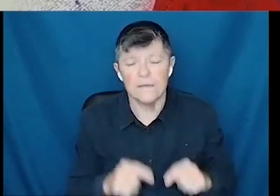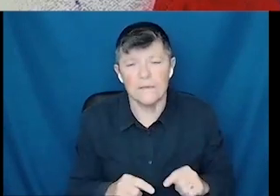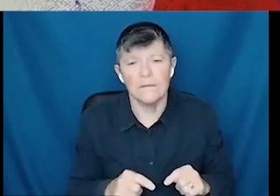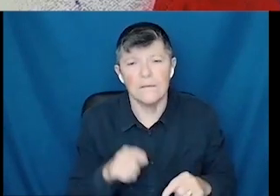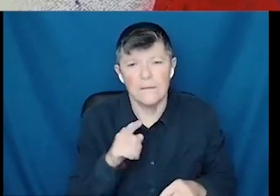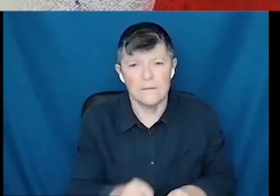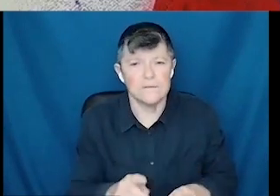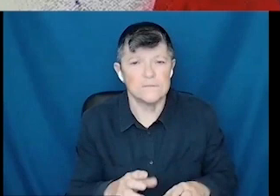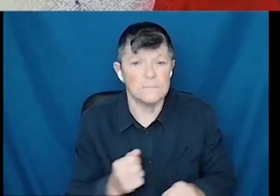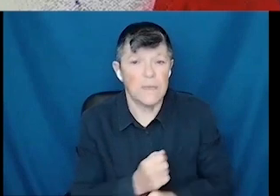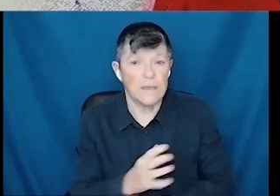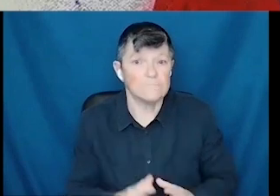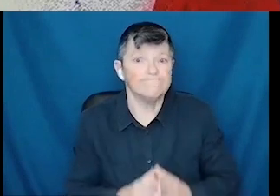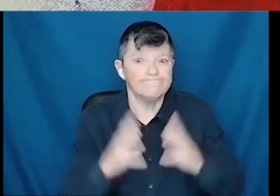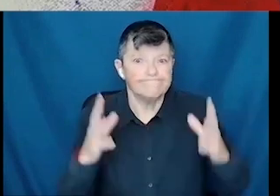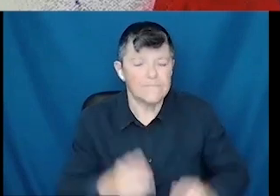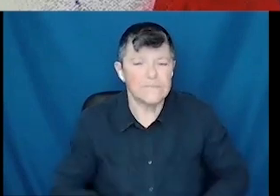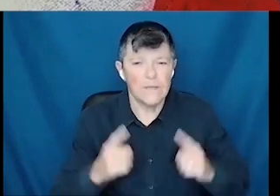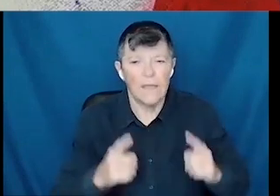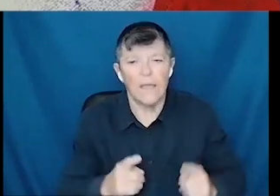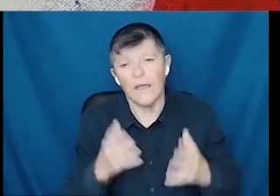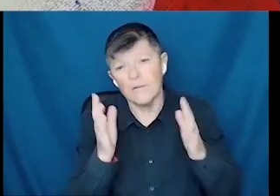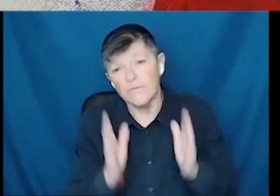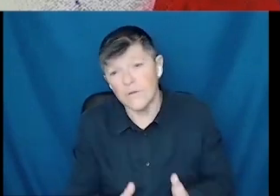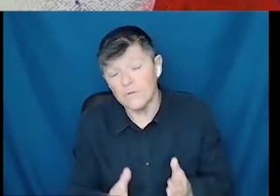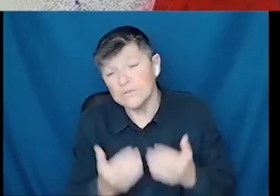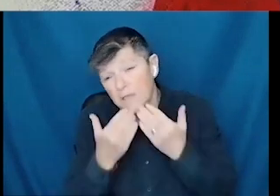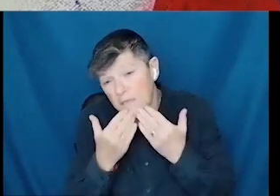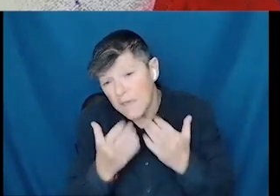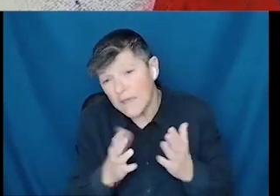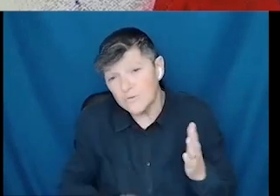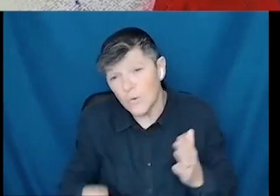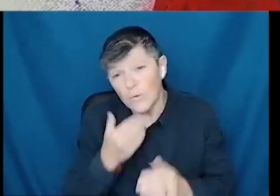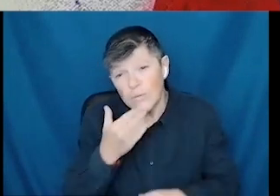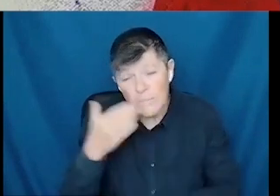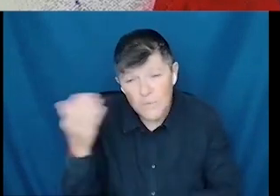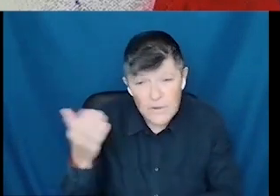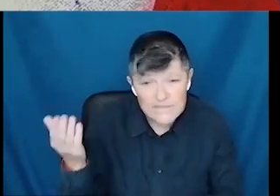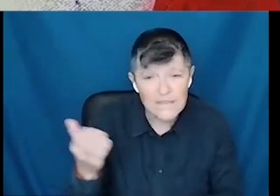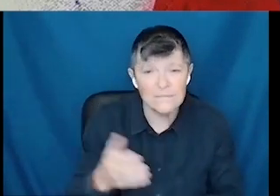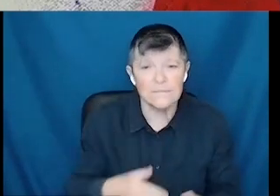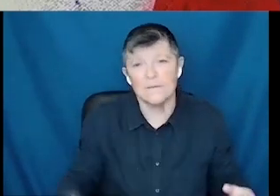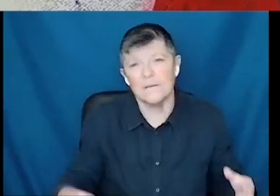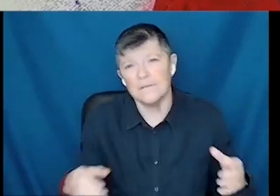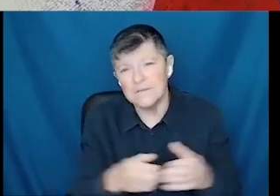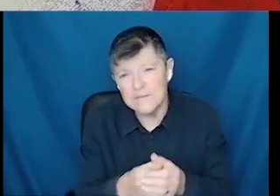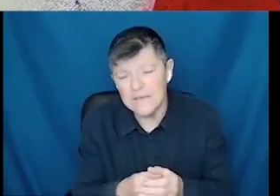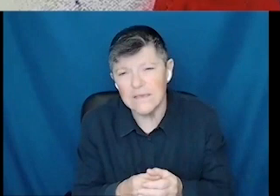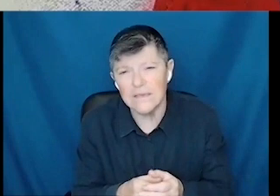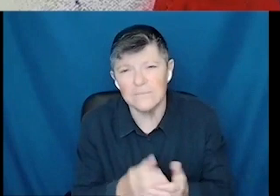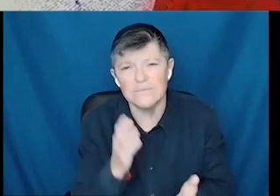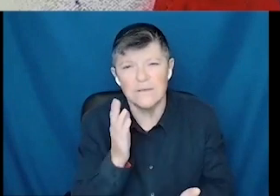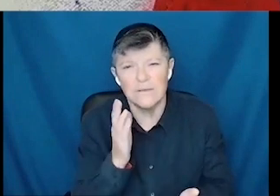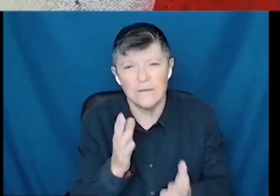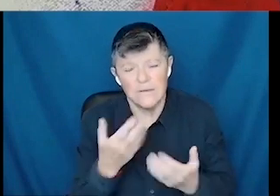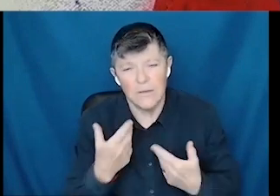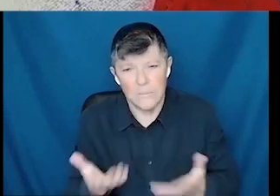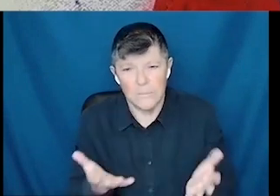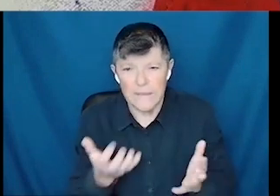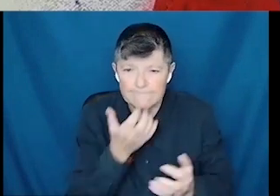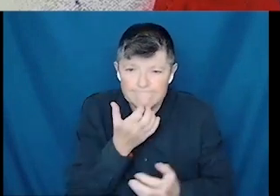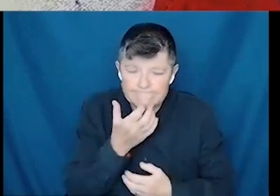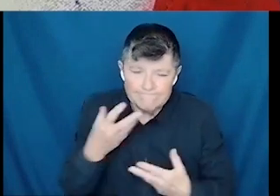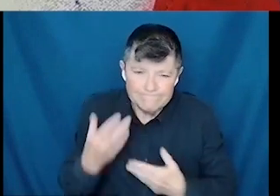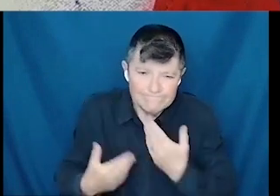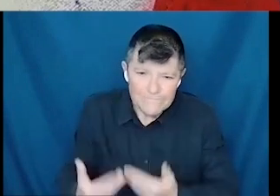huge difference. And then, of course, thank you to all the presenters and the team for having stuck with me since